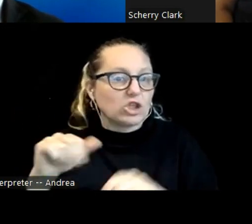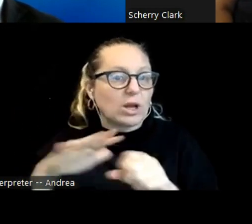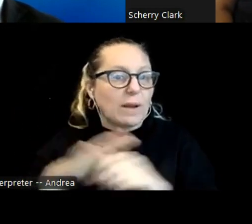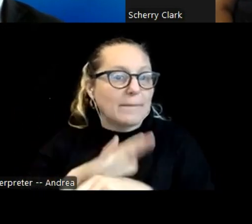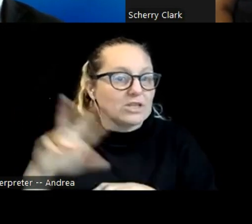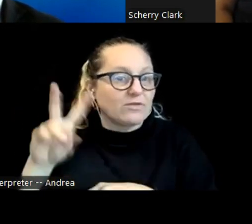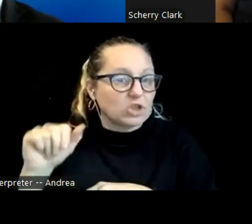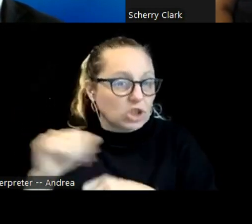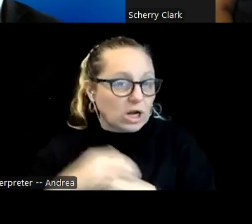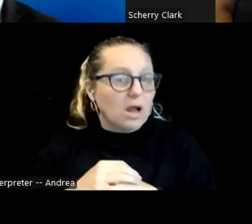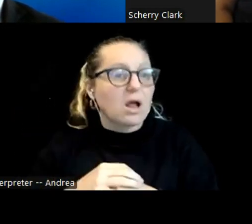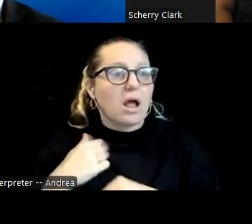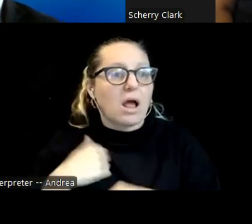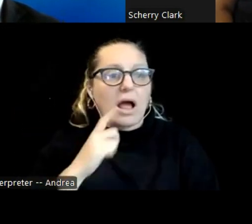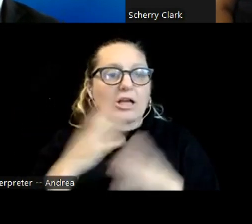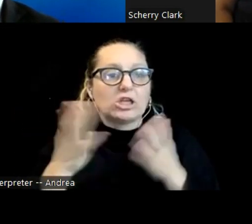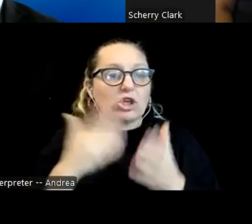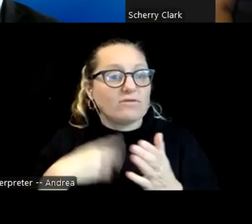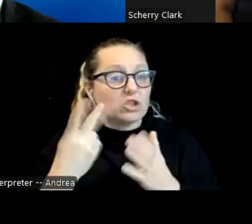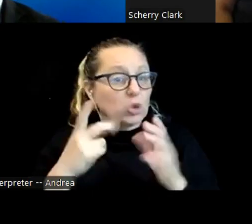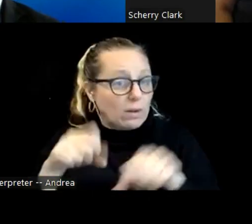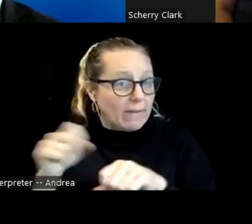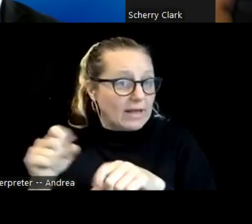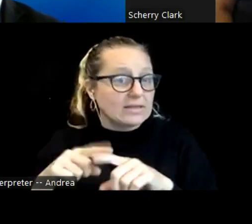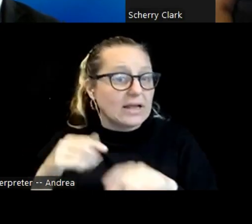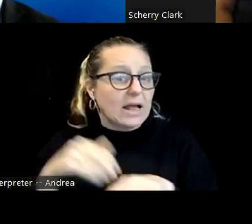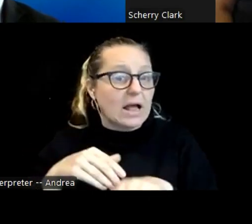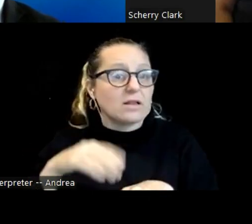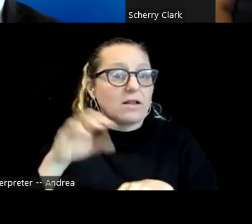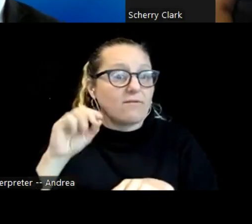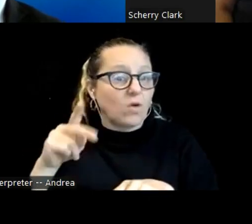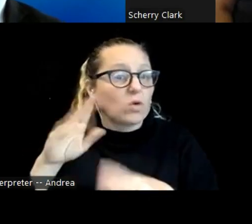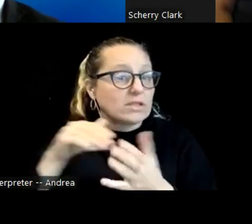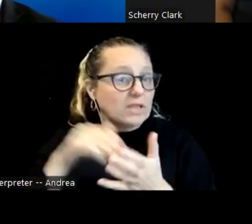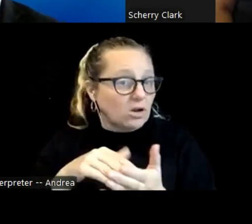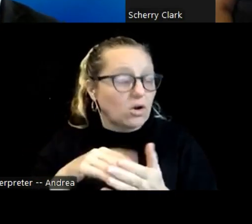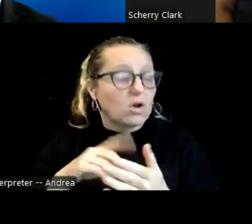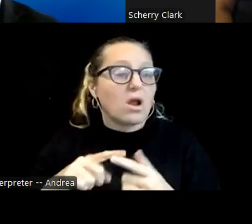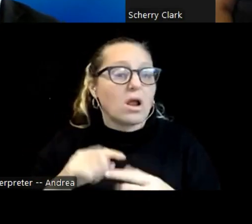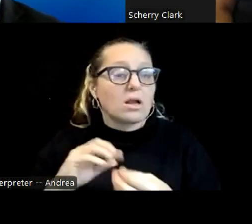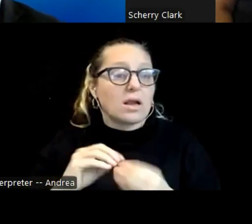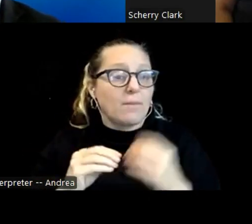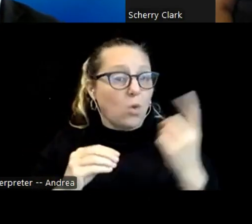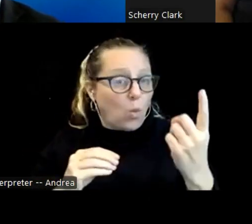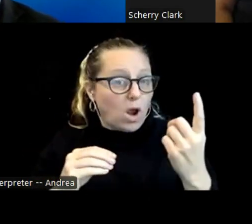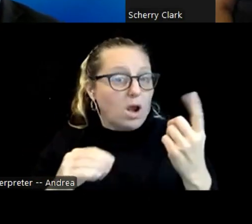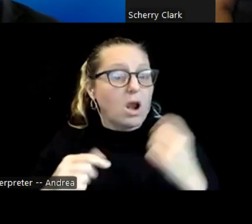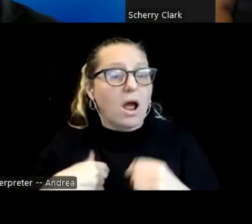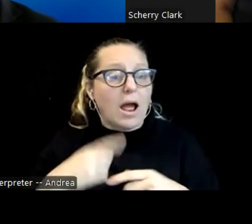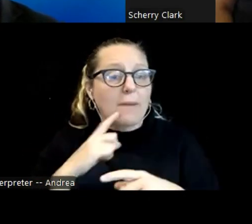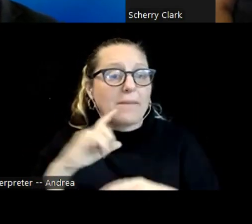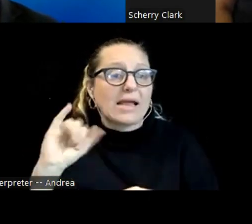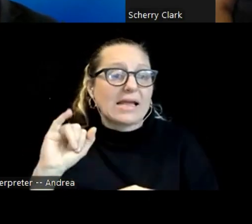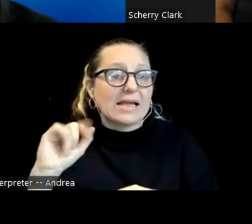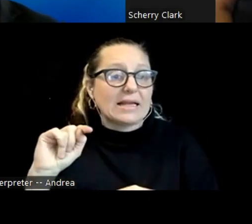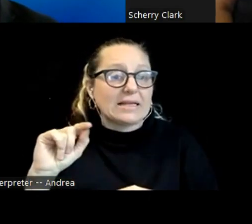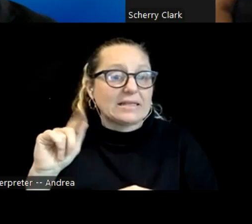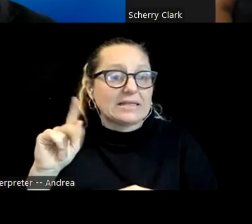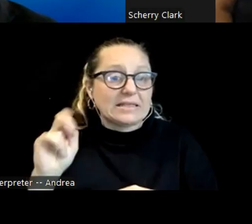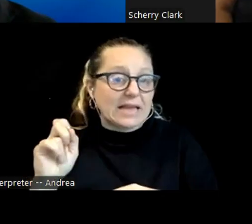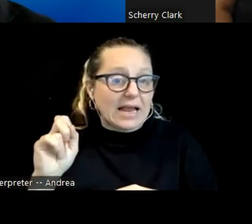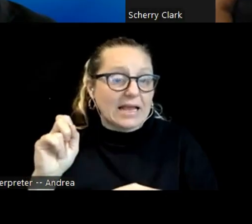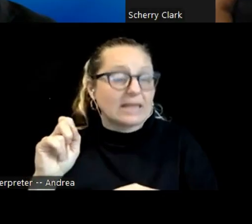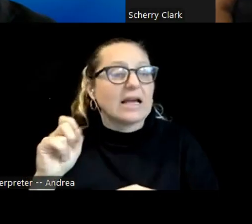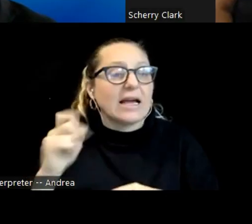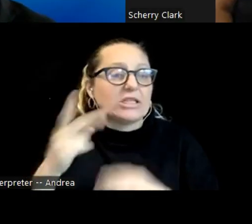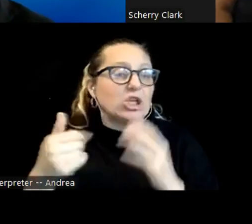I serve in two capacities here at the Foley Center. One, I serve as a intake, seeing new patients